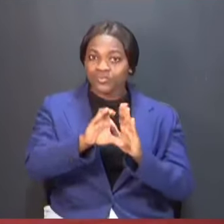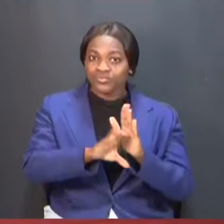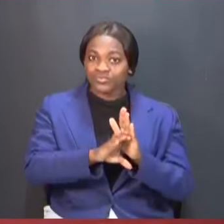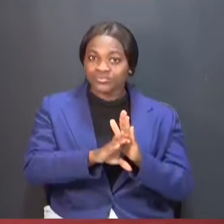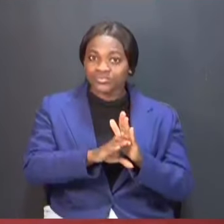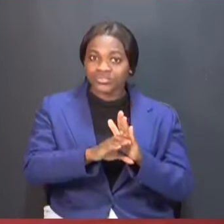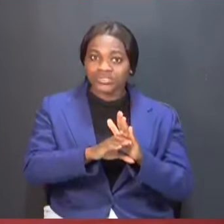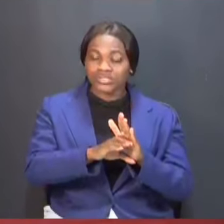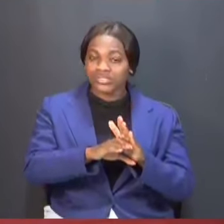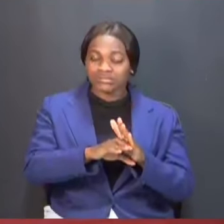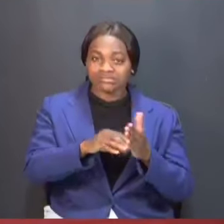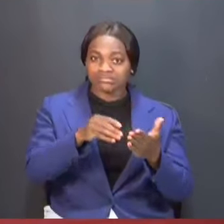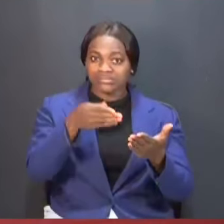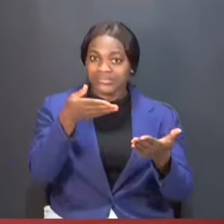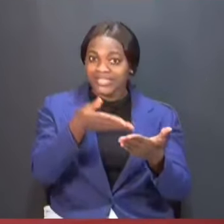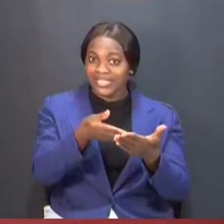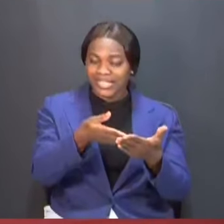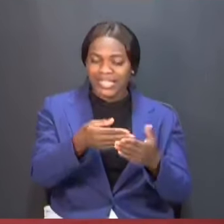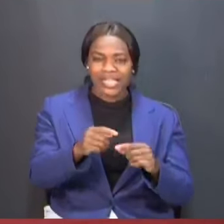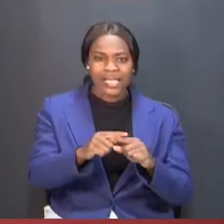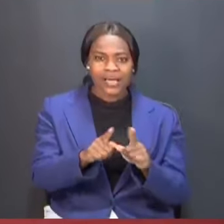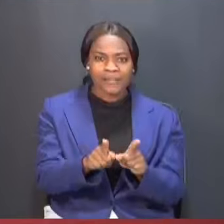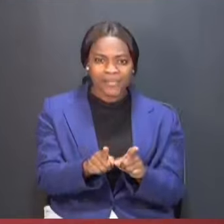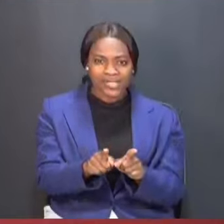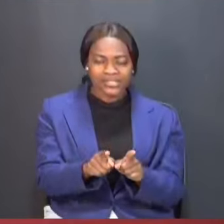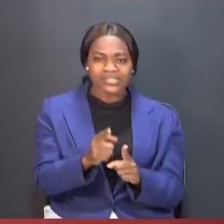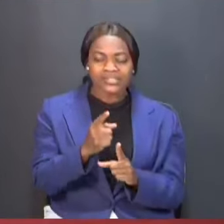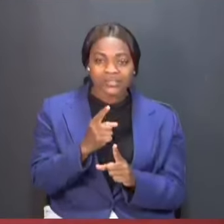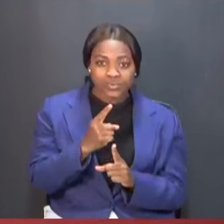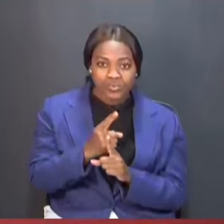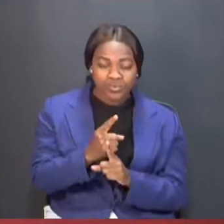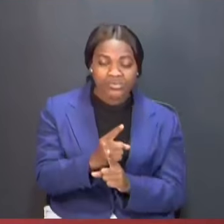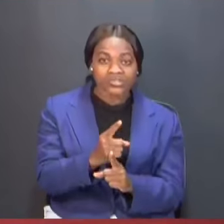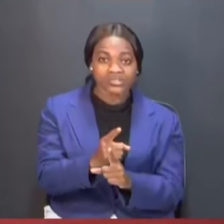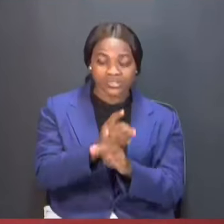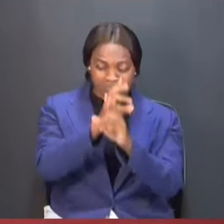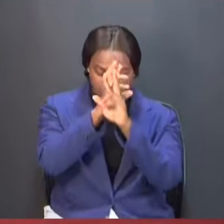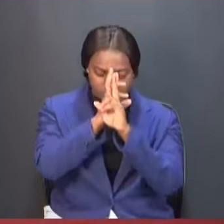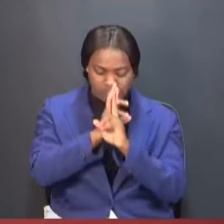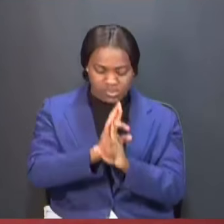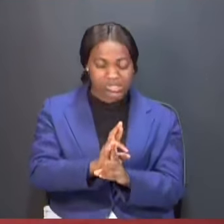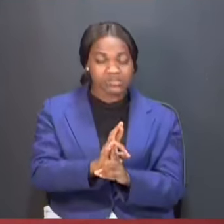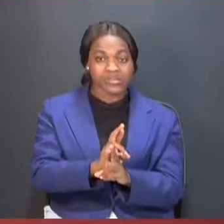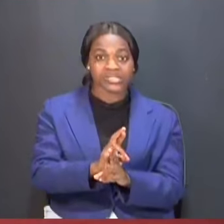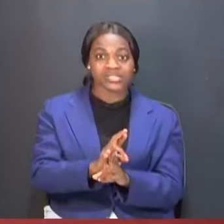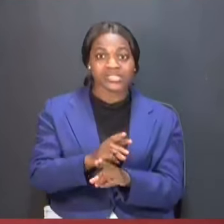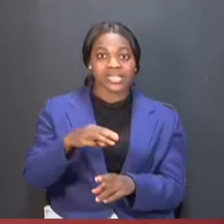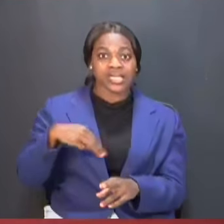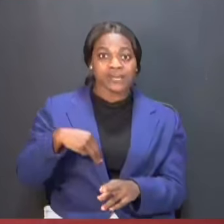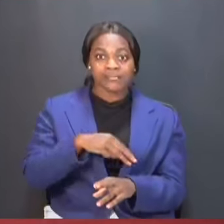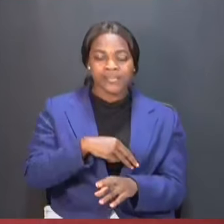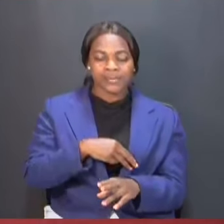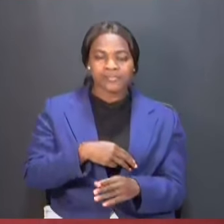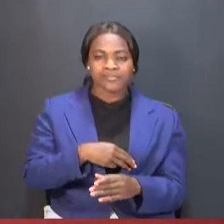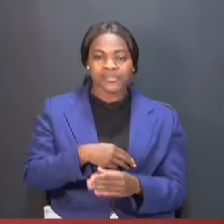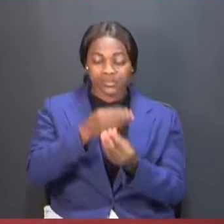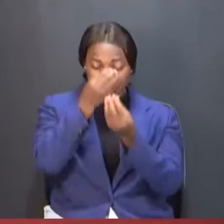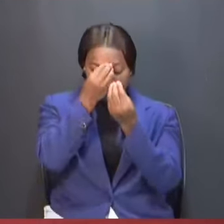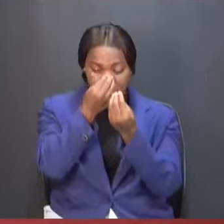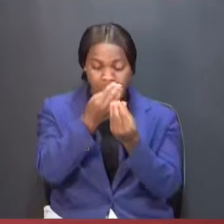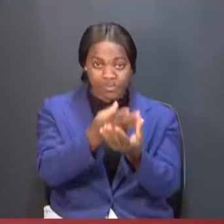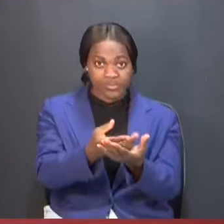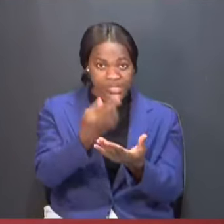design, but in the consistent respect members accord to its decisions